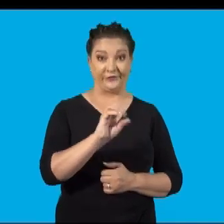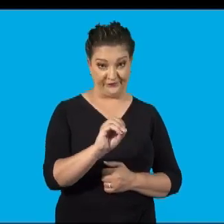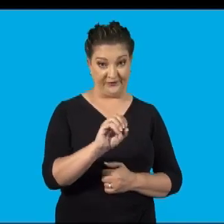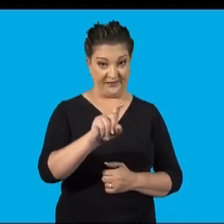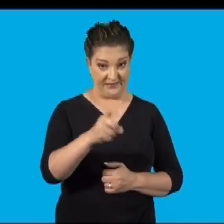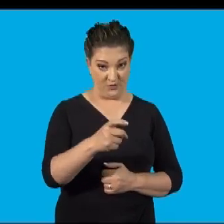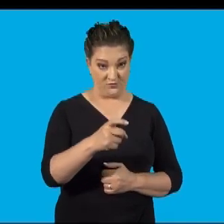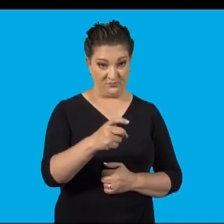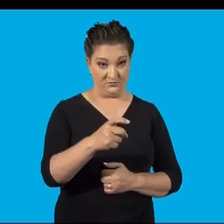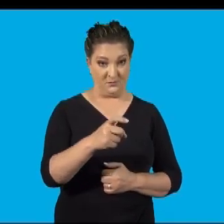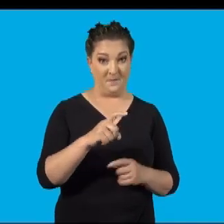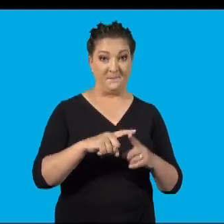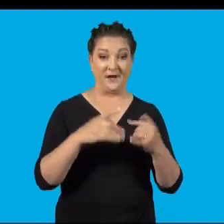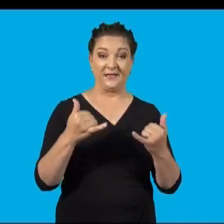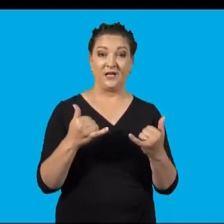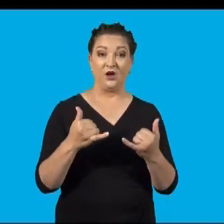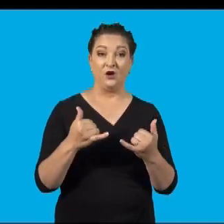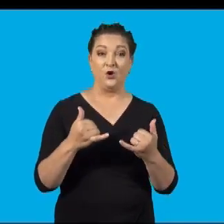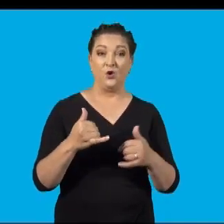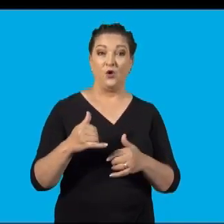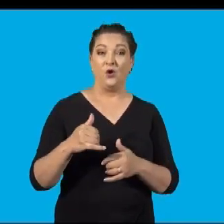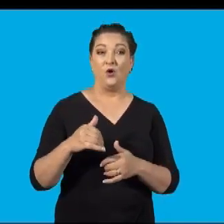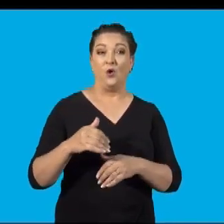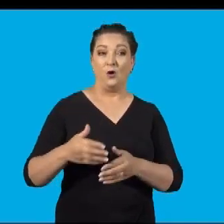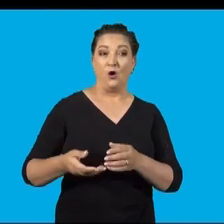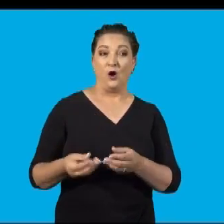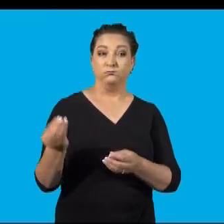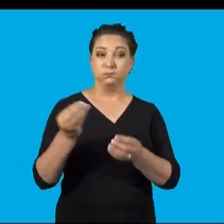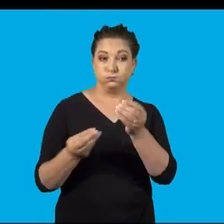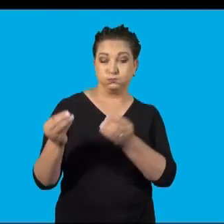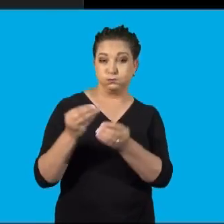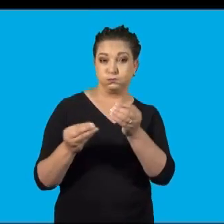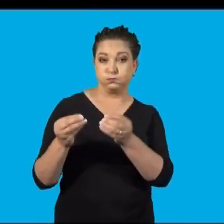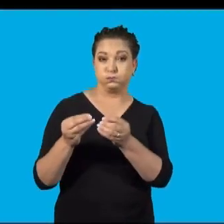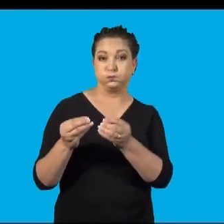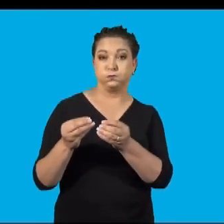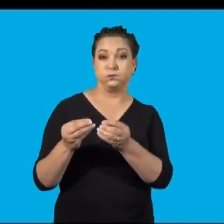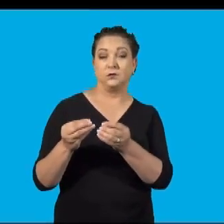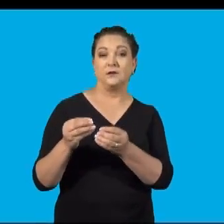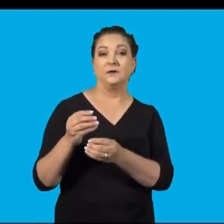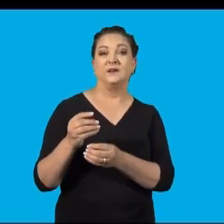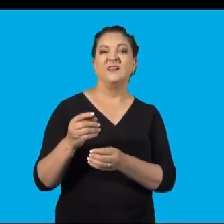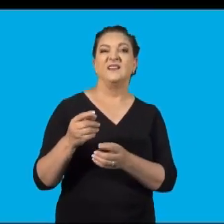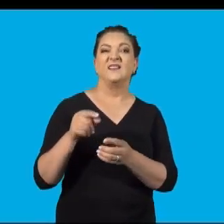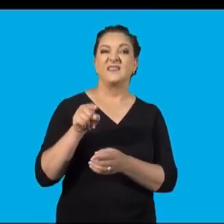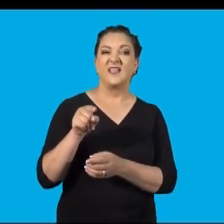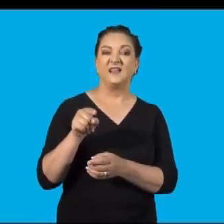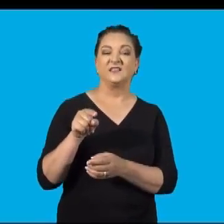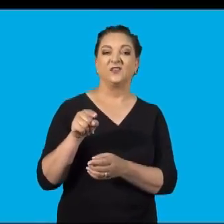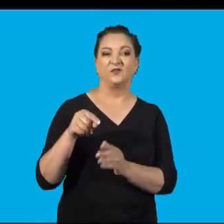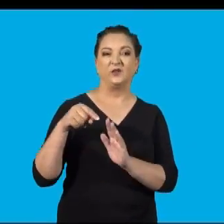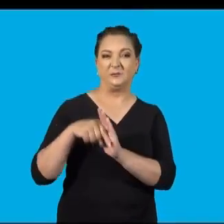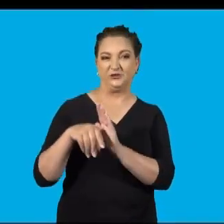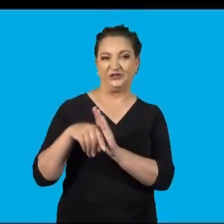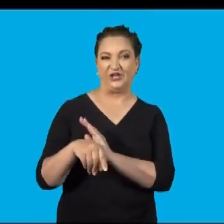2,350,000 and your accumulated depreciation is 840,000. So let's have our calculator. So we say